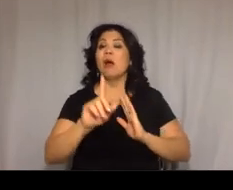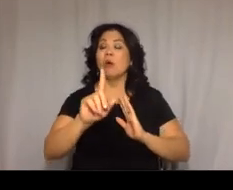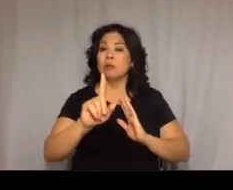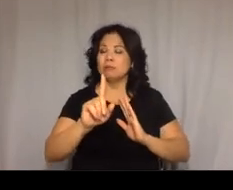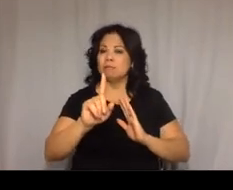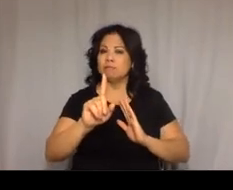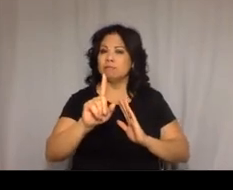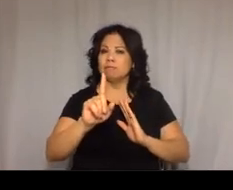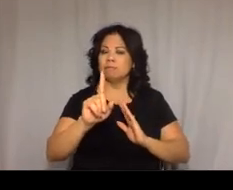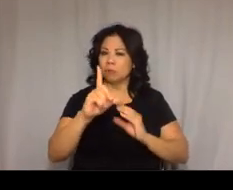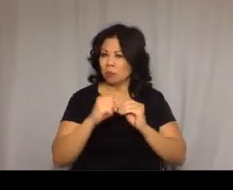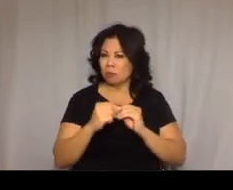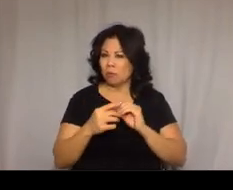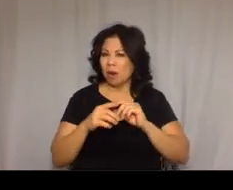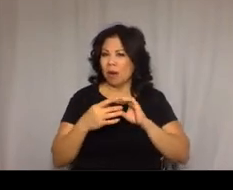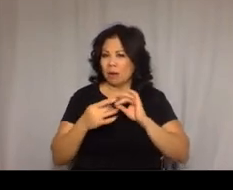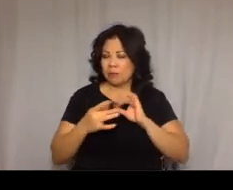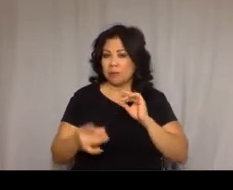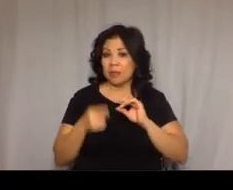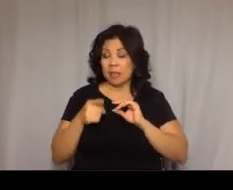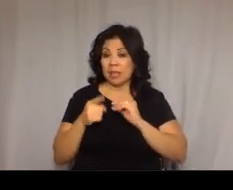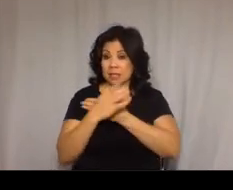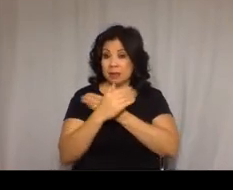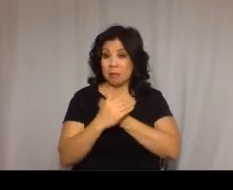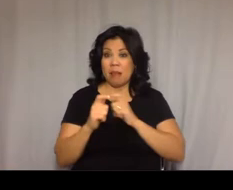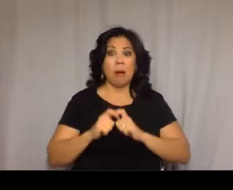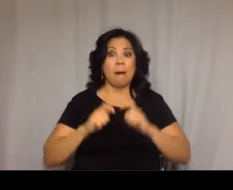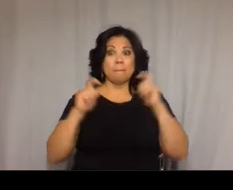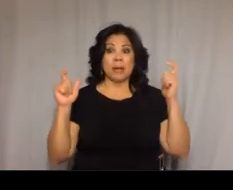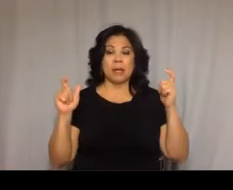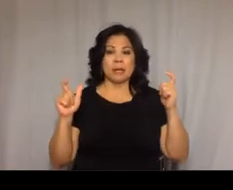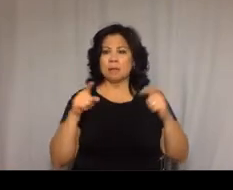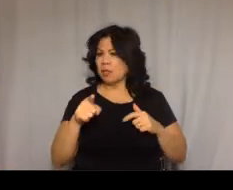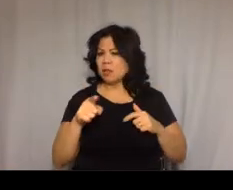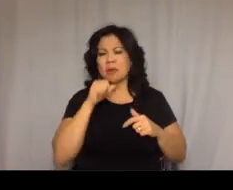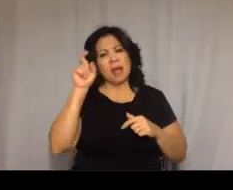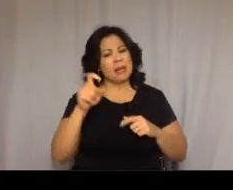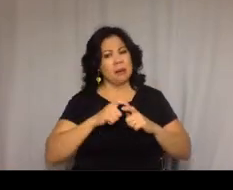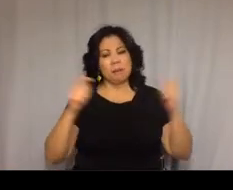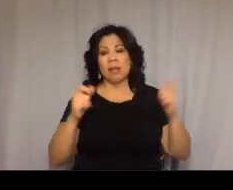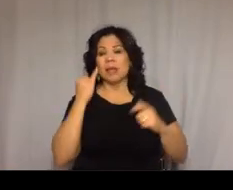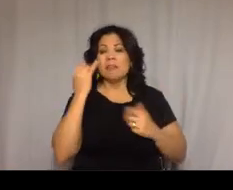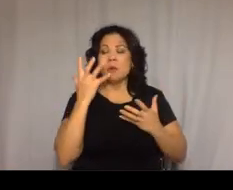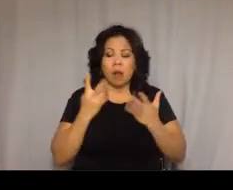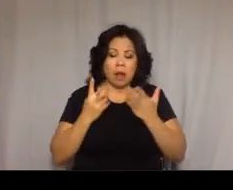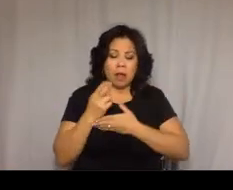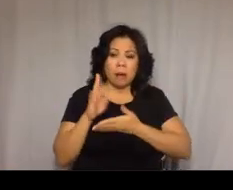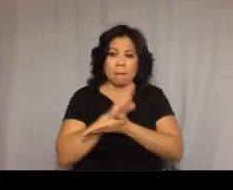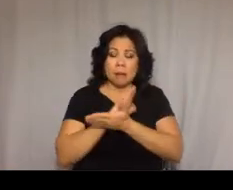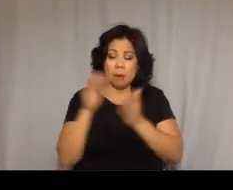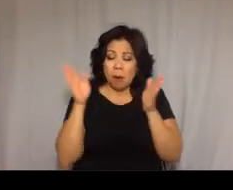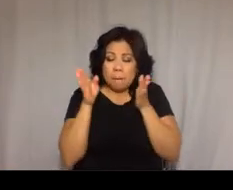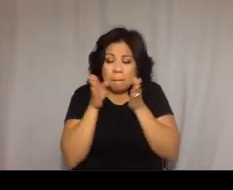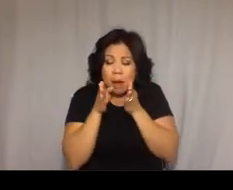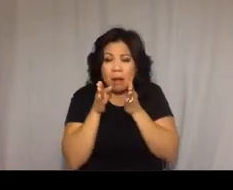is, this butterfly is big, but it doesn't have to be this big. If you want to cut your paper smaller and make a smaller butterfly, you're